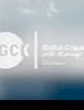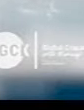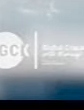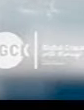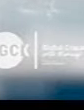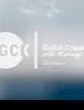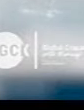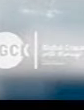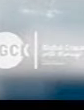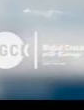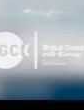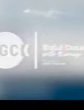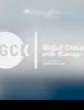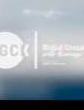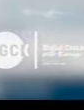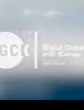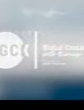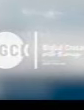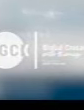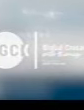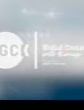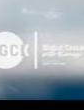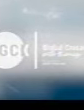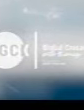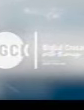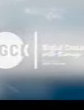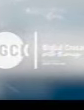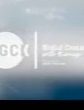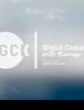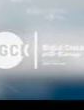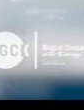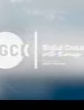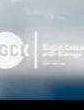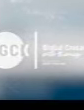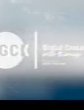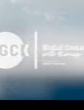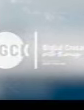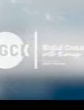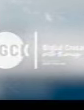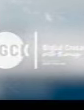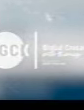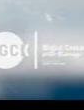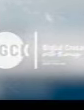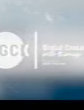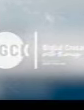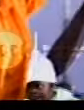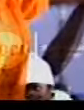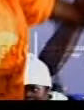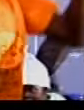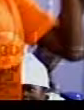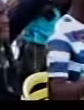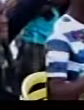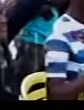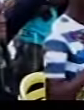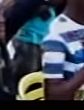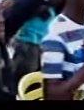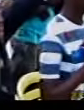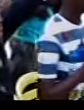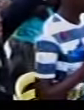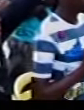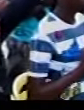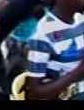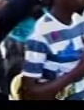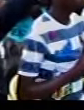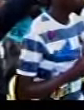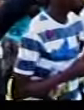2, 2022. From 7 o'clock in the morning. That's 0600 hours GMT daily. And for the youth, campus,